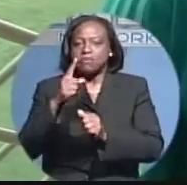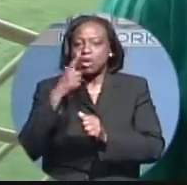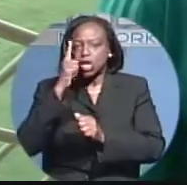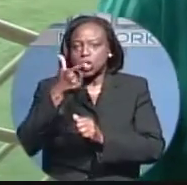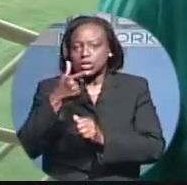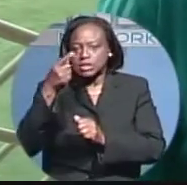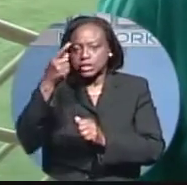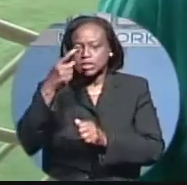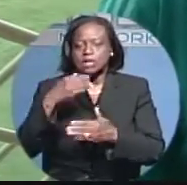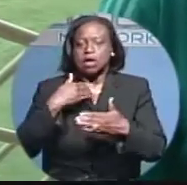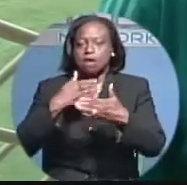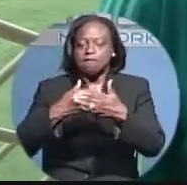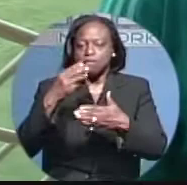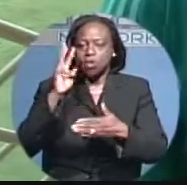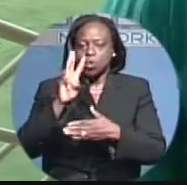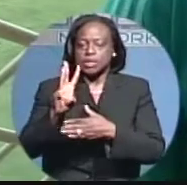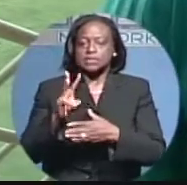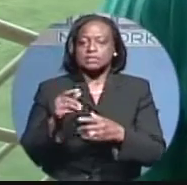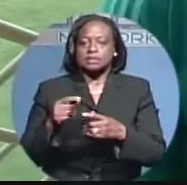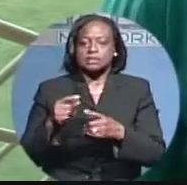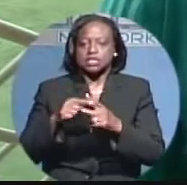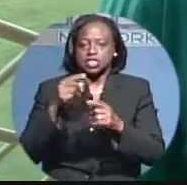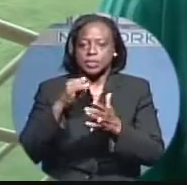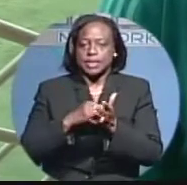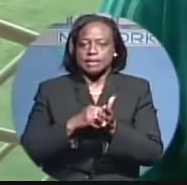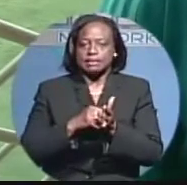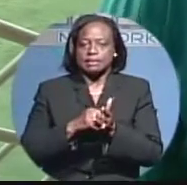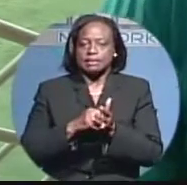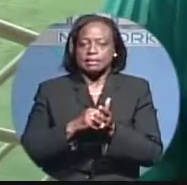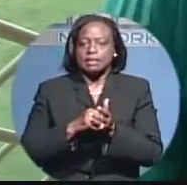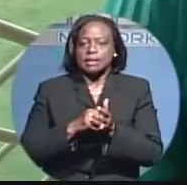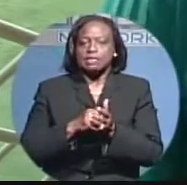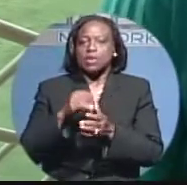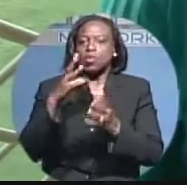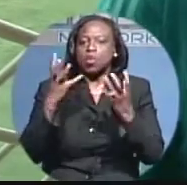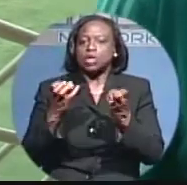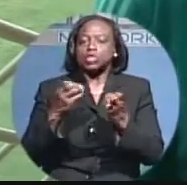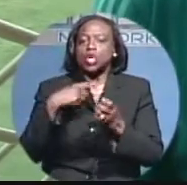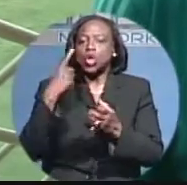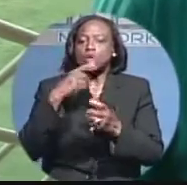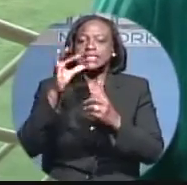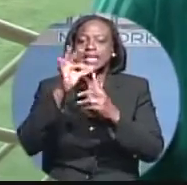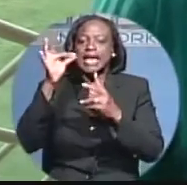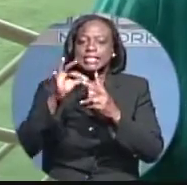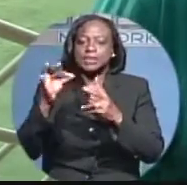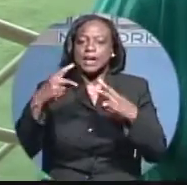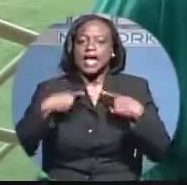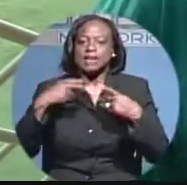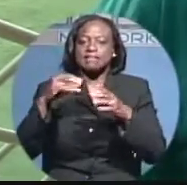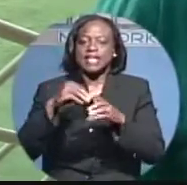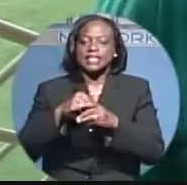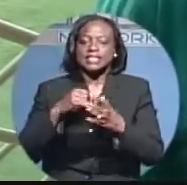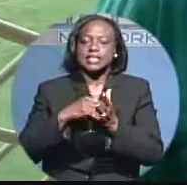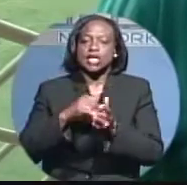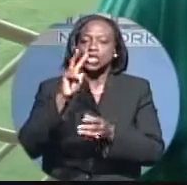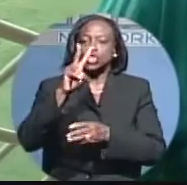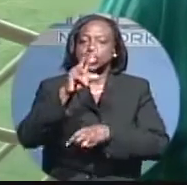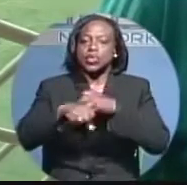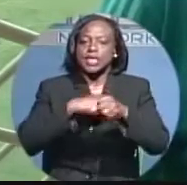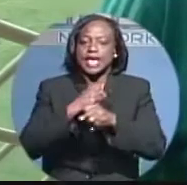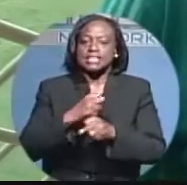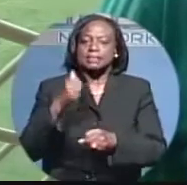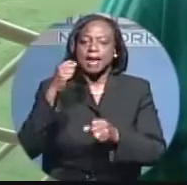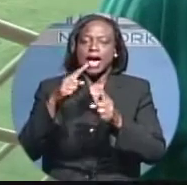the fact that the IAAF is prepared to have whoever is selected to have it 2 years back to back, you know, augurs well for